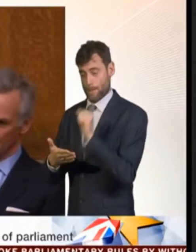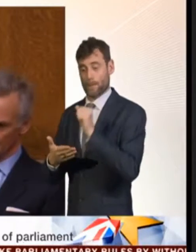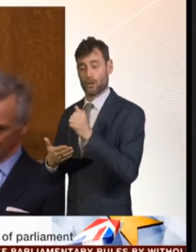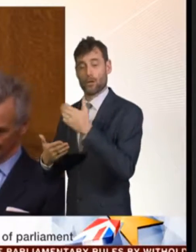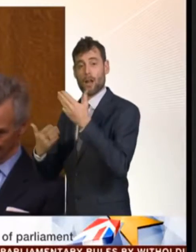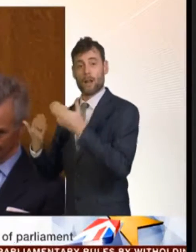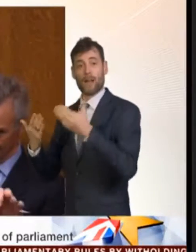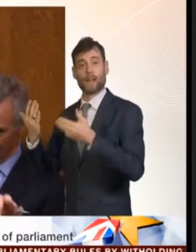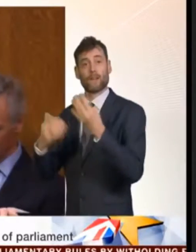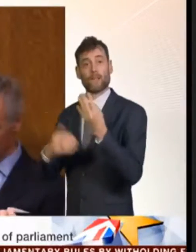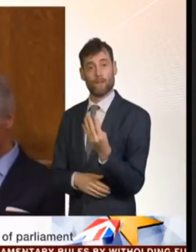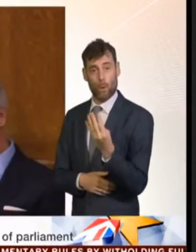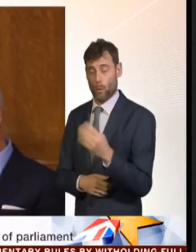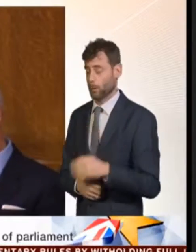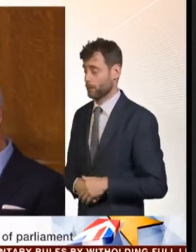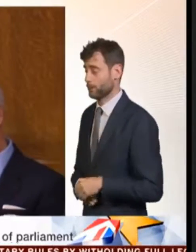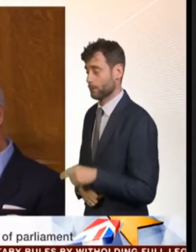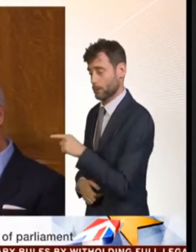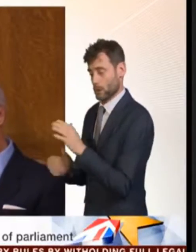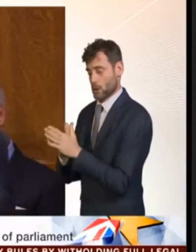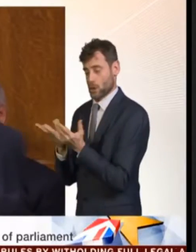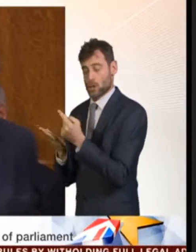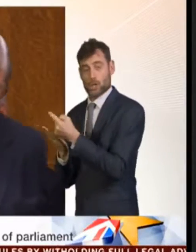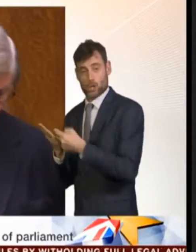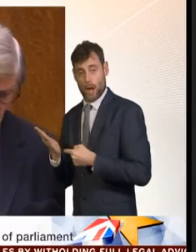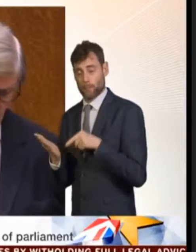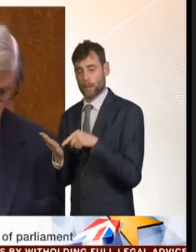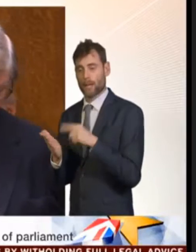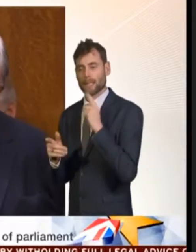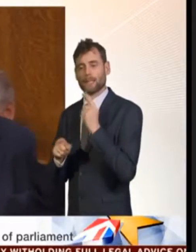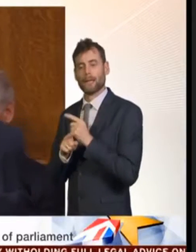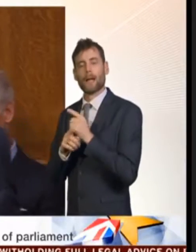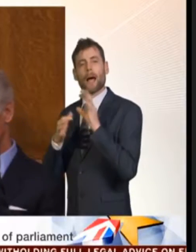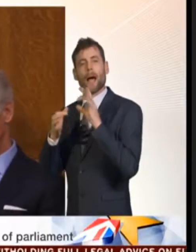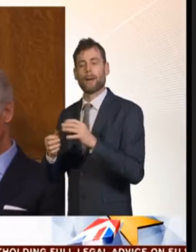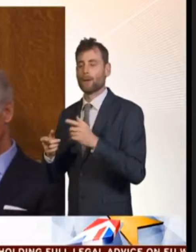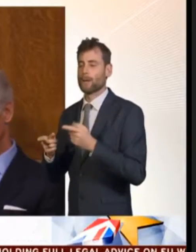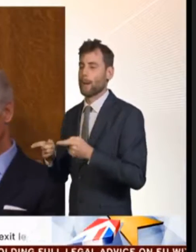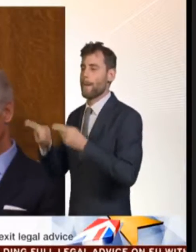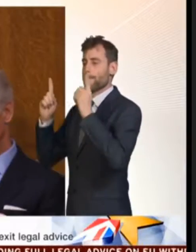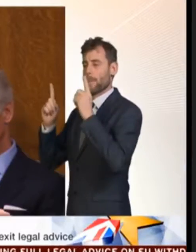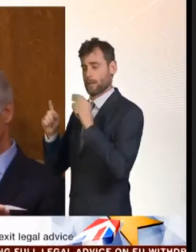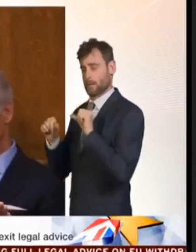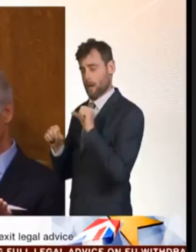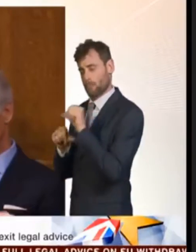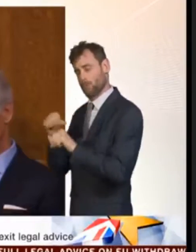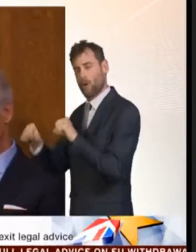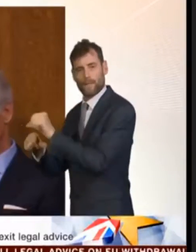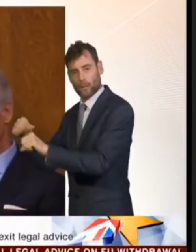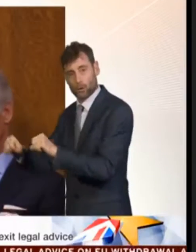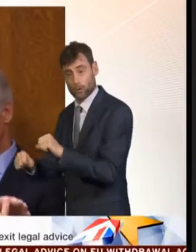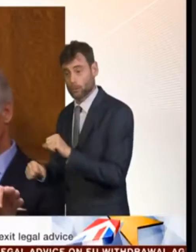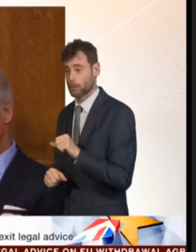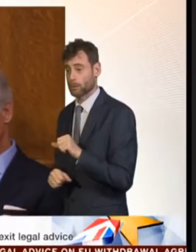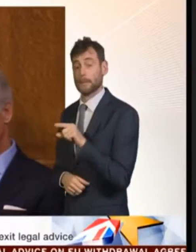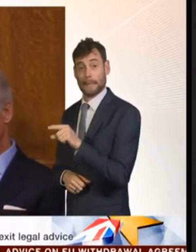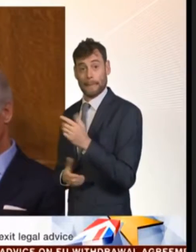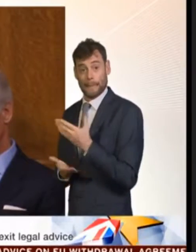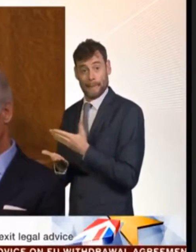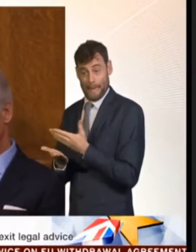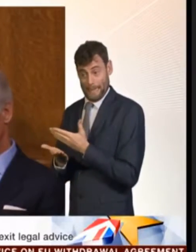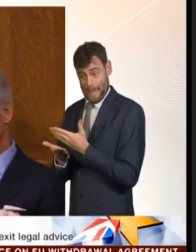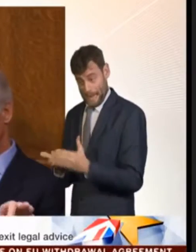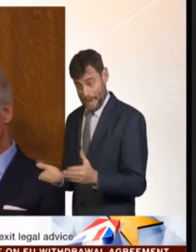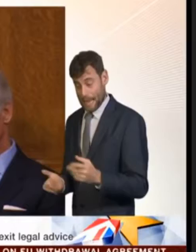John Edwards. In his chapter dealing with ministerial consultations with the law officers, it is made clear that all the